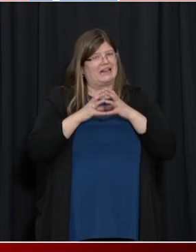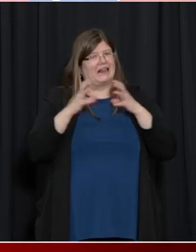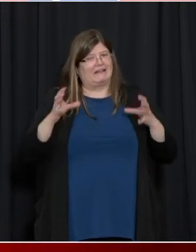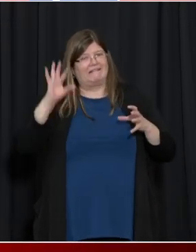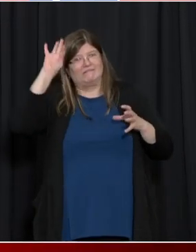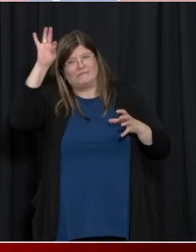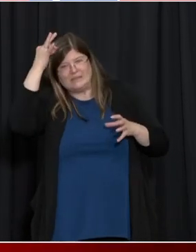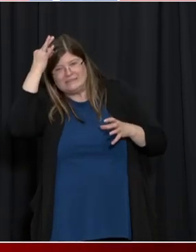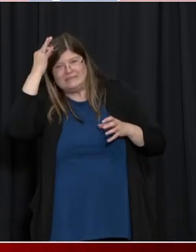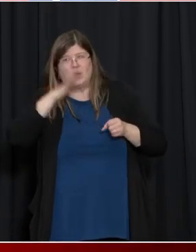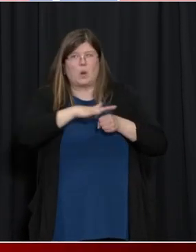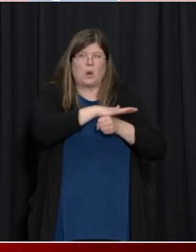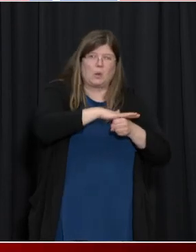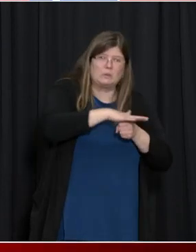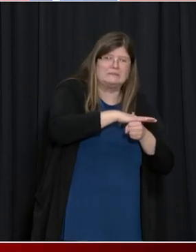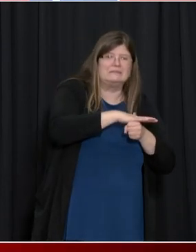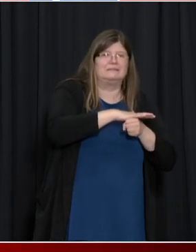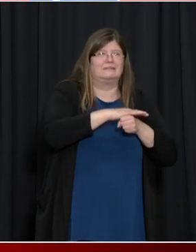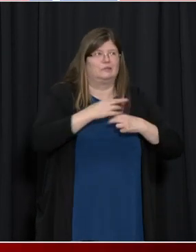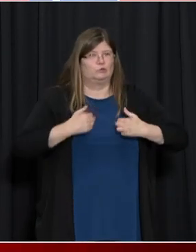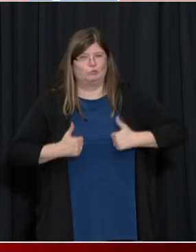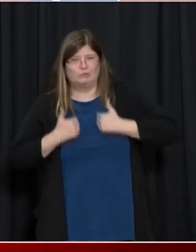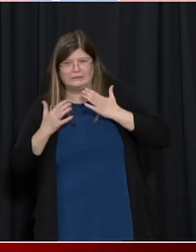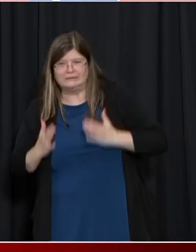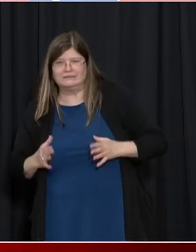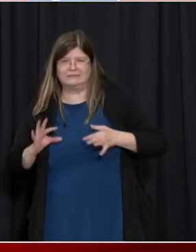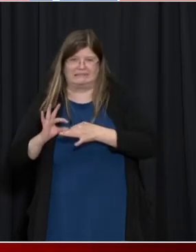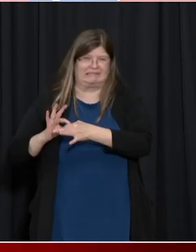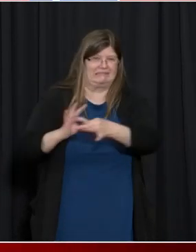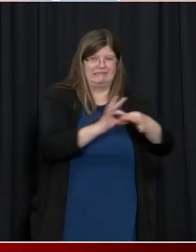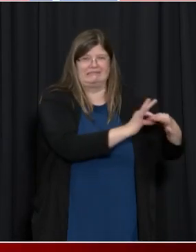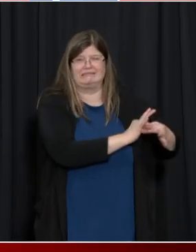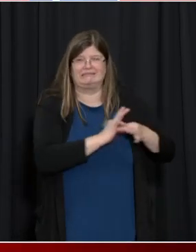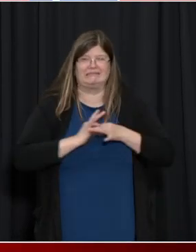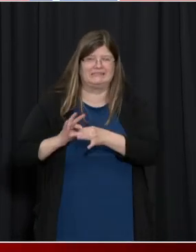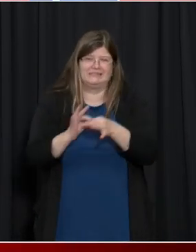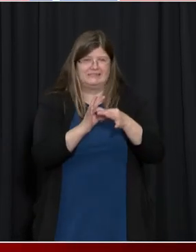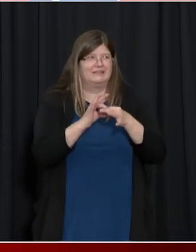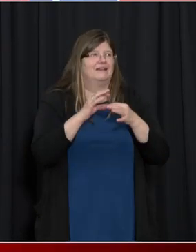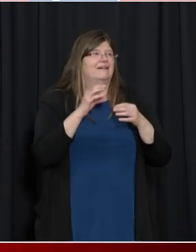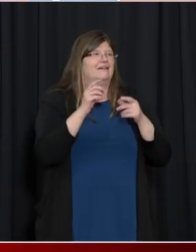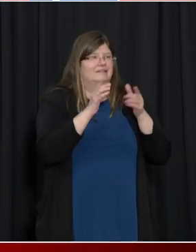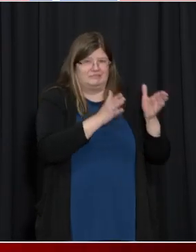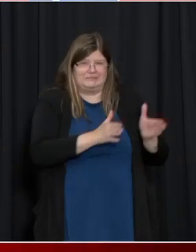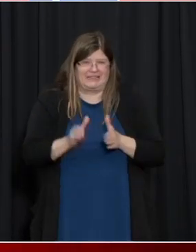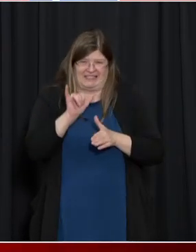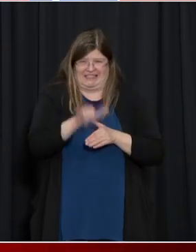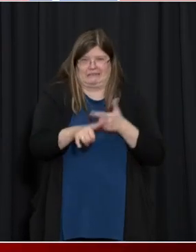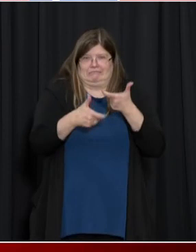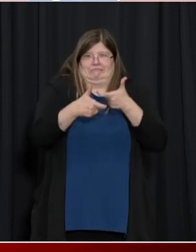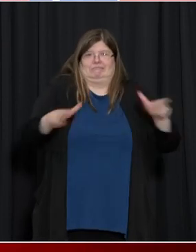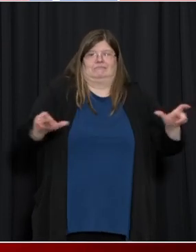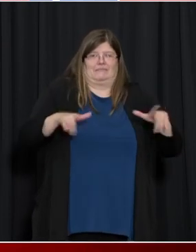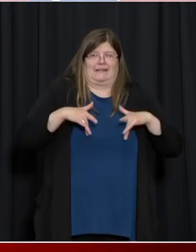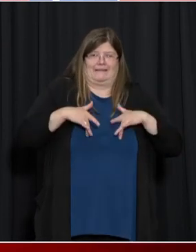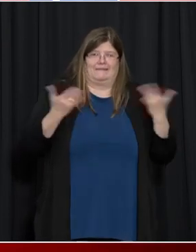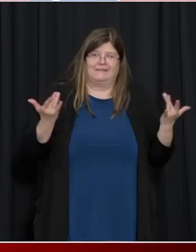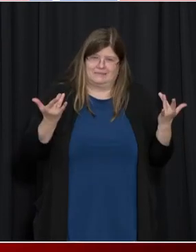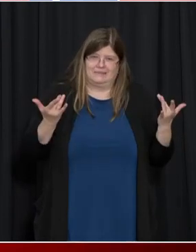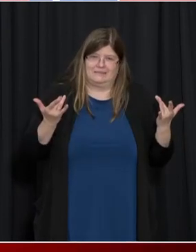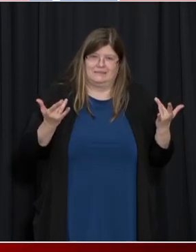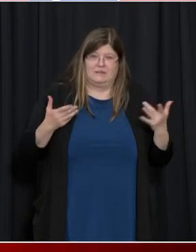regional cooperation and planning leading up to that. We have already started our inaugural planning as we